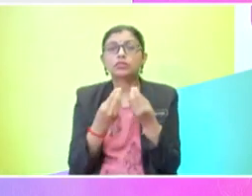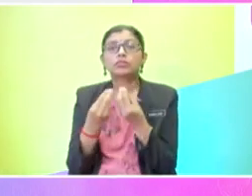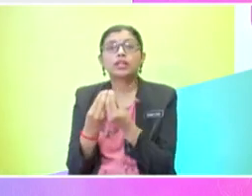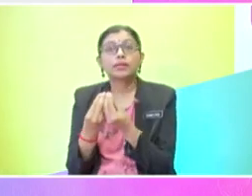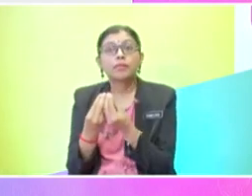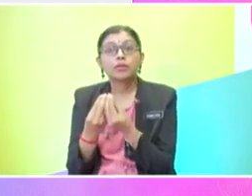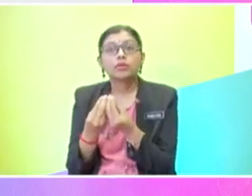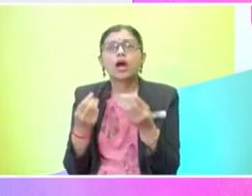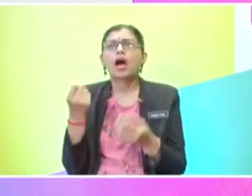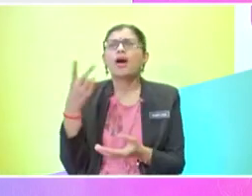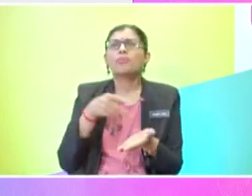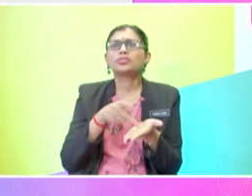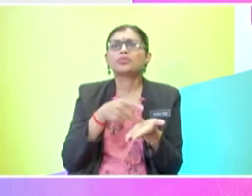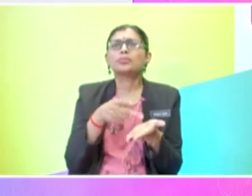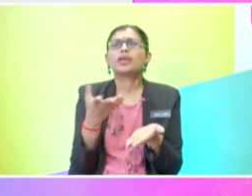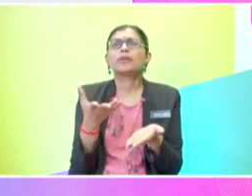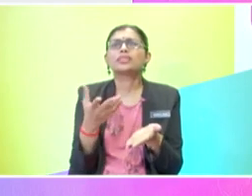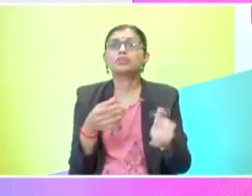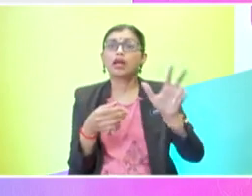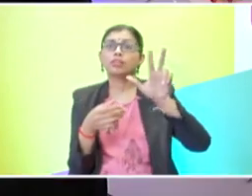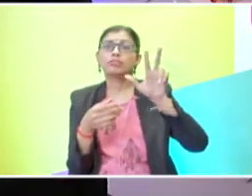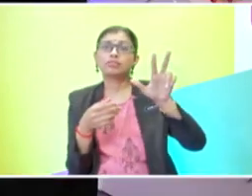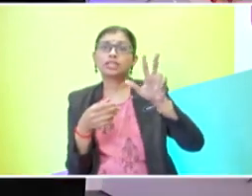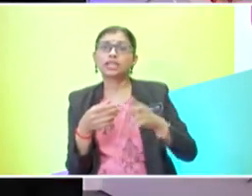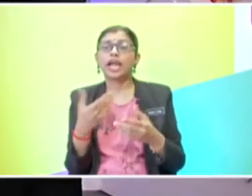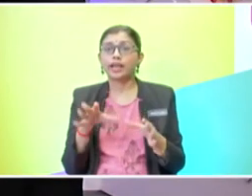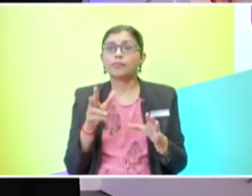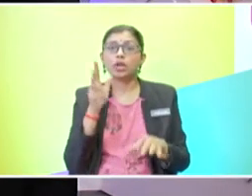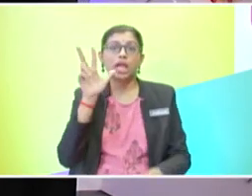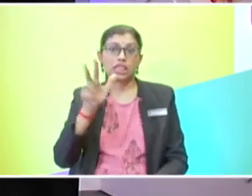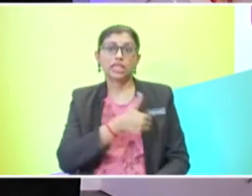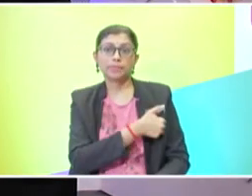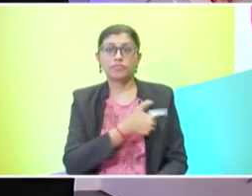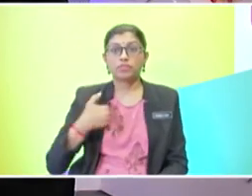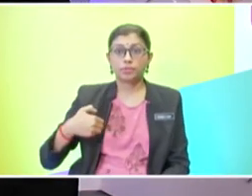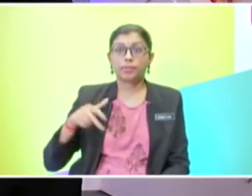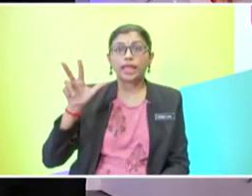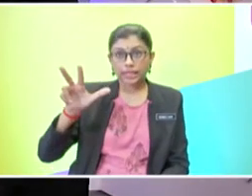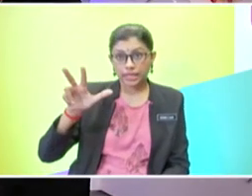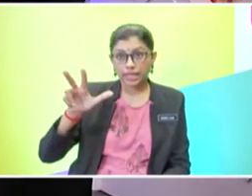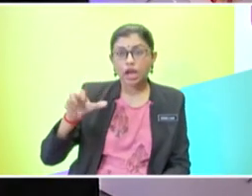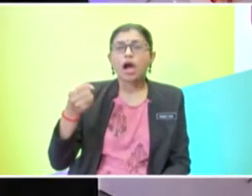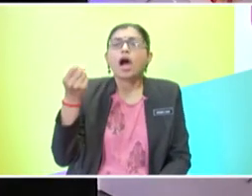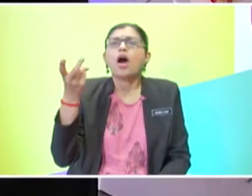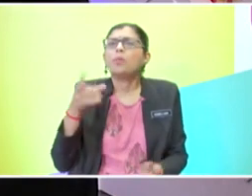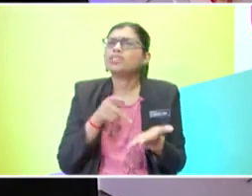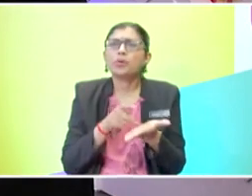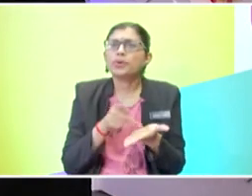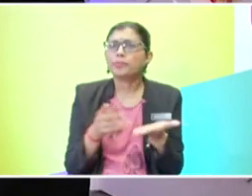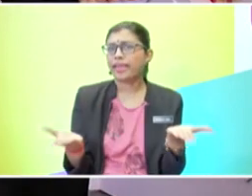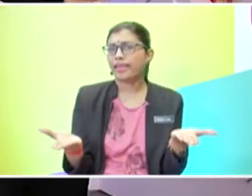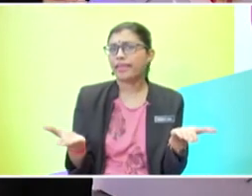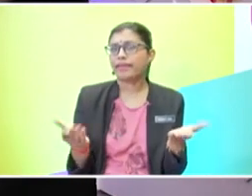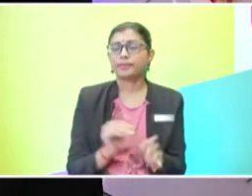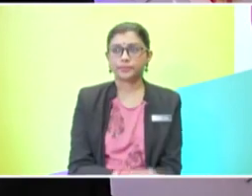But we notice here they give you 30% discount. At the same time, you have to pay 6% of sales tax. Okay, remember what we